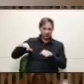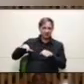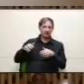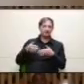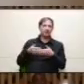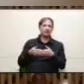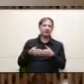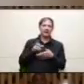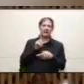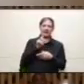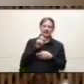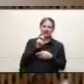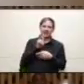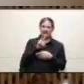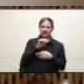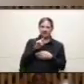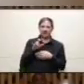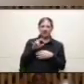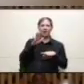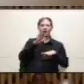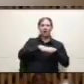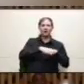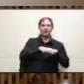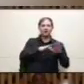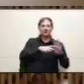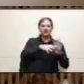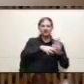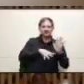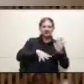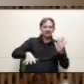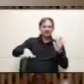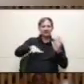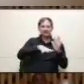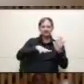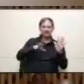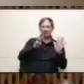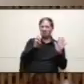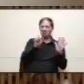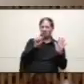Denville is sitting on a marshland, so sometimes it's not easy to